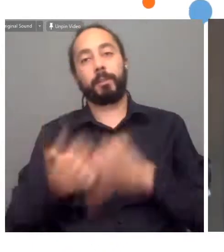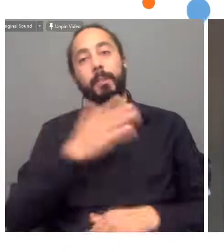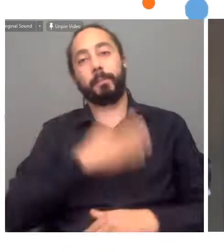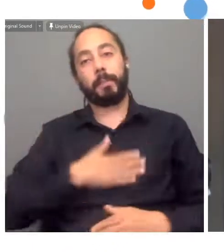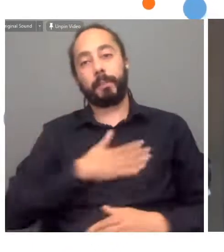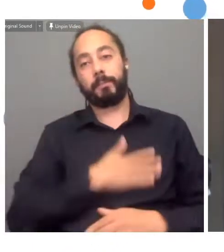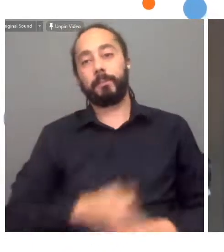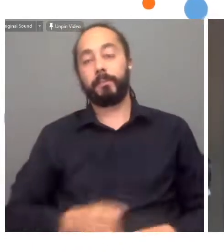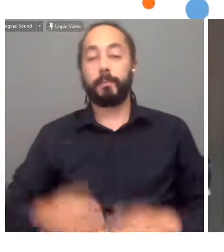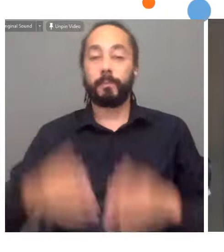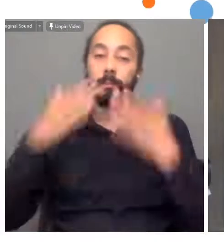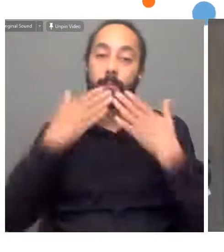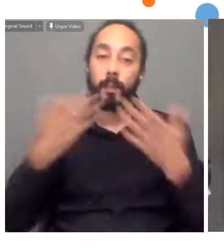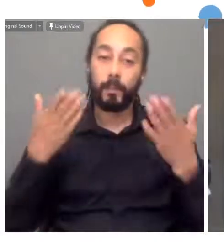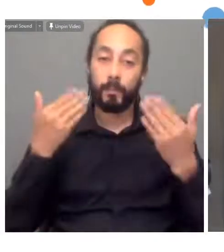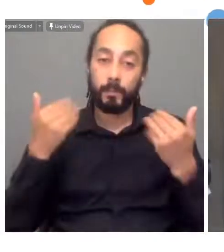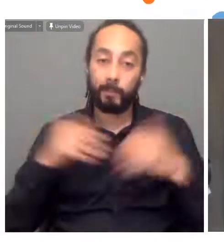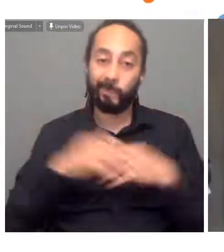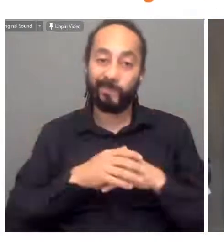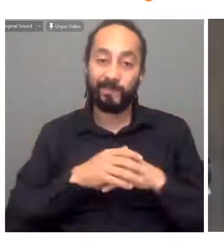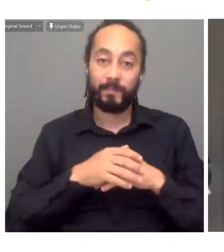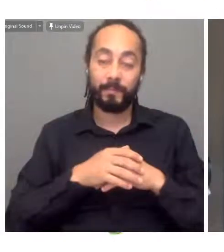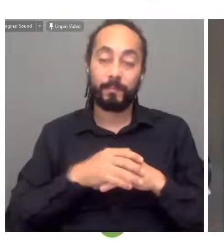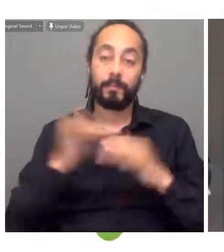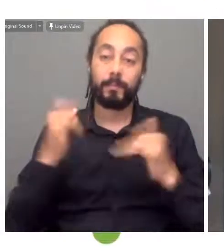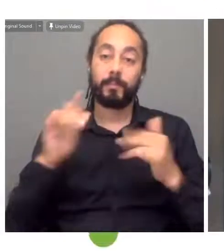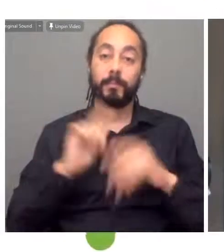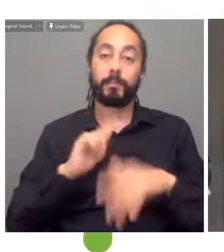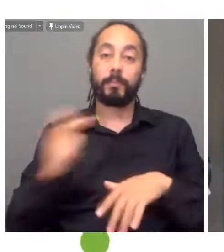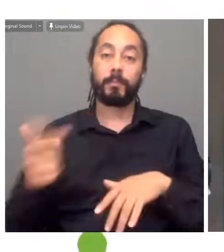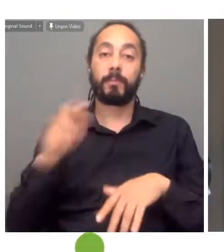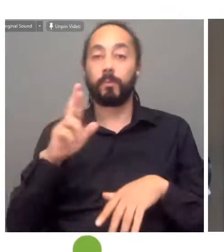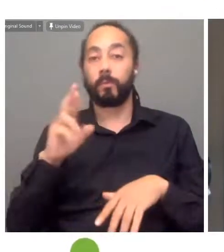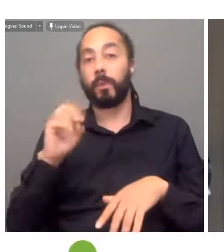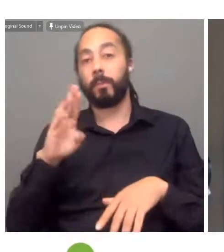Okay, thank you, Minister. And I'm going to hand it over to Robert.